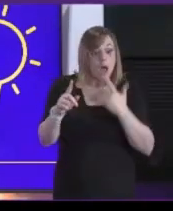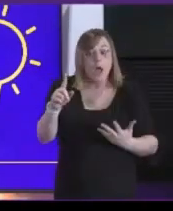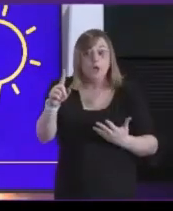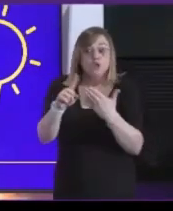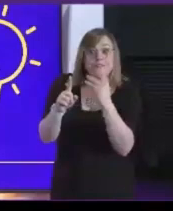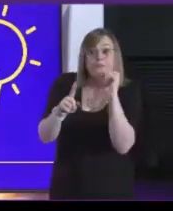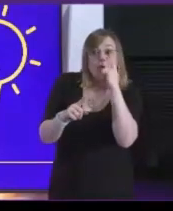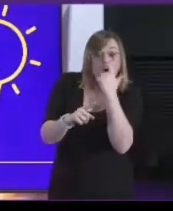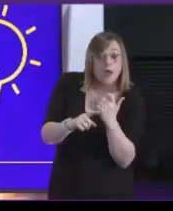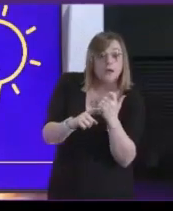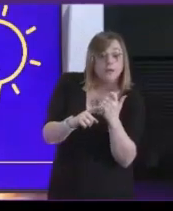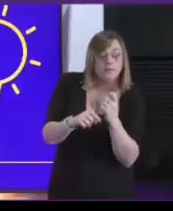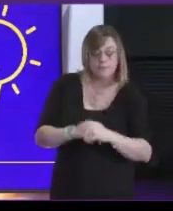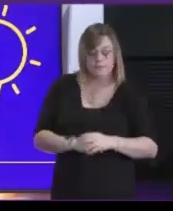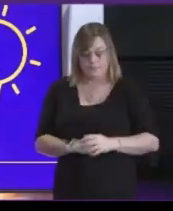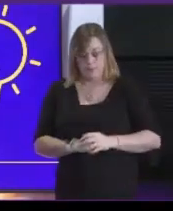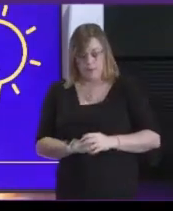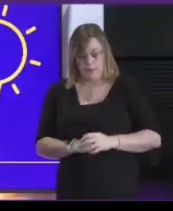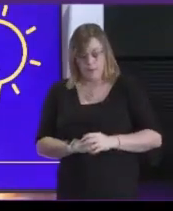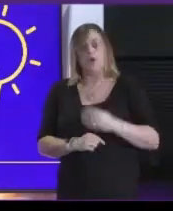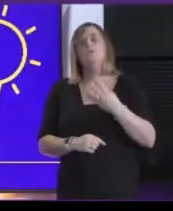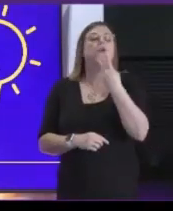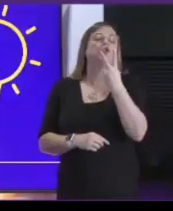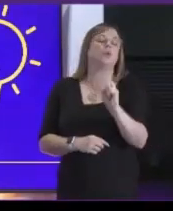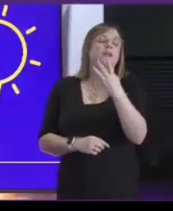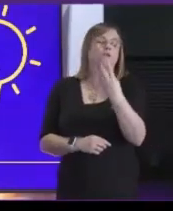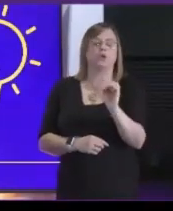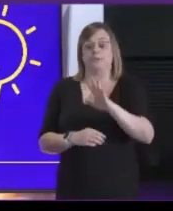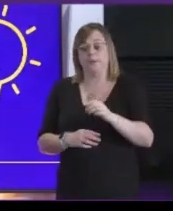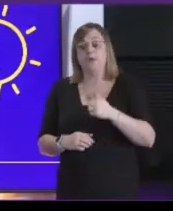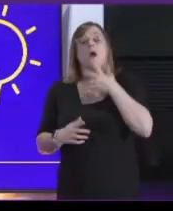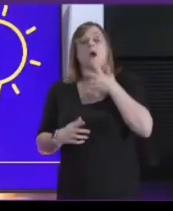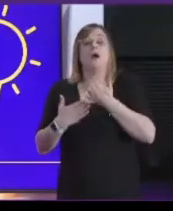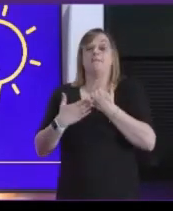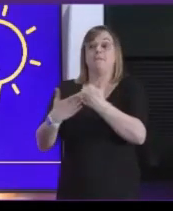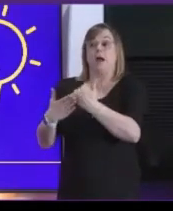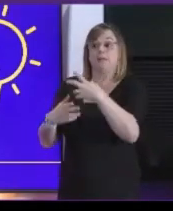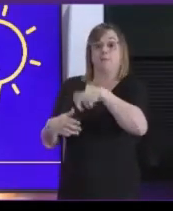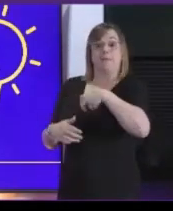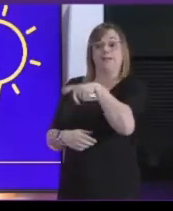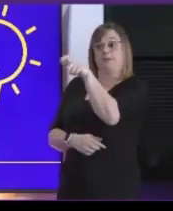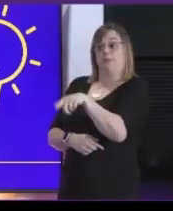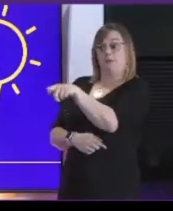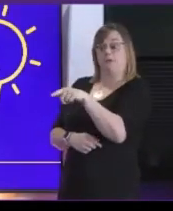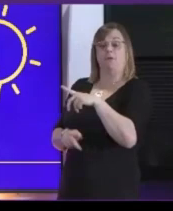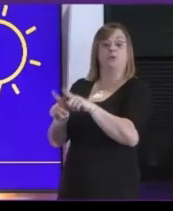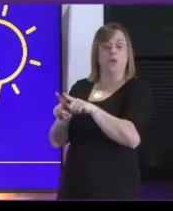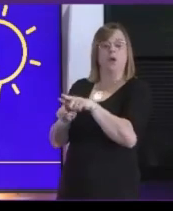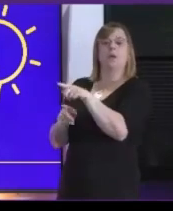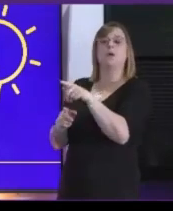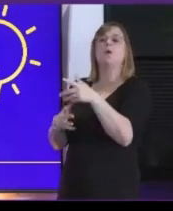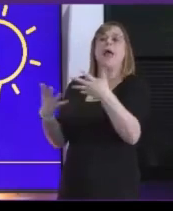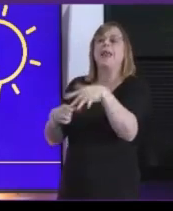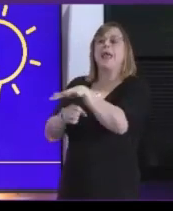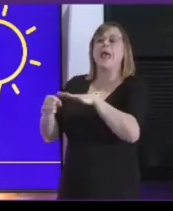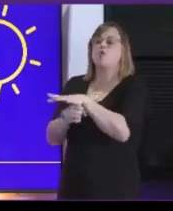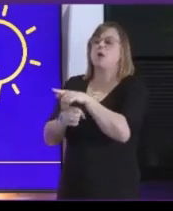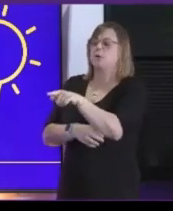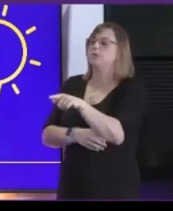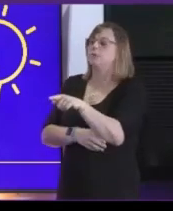goal, provide advice to the minister on areas where